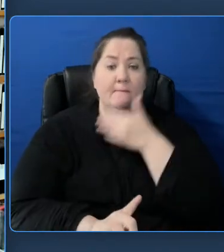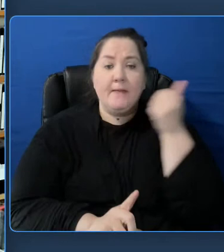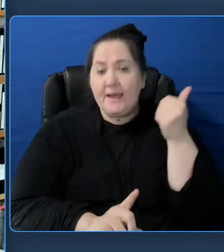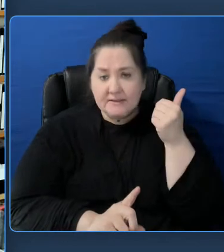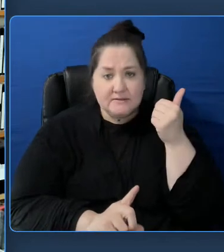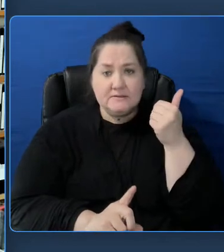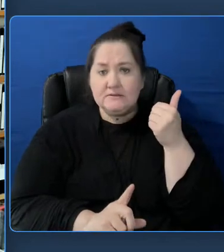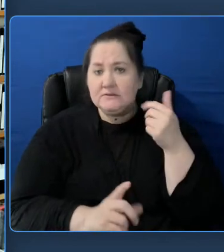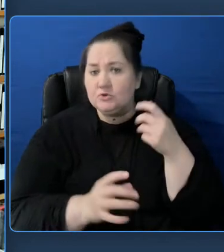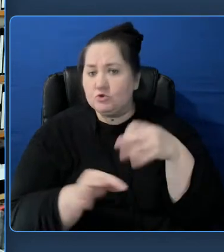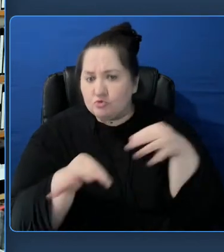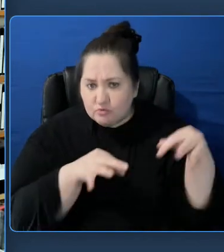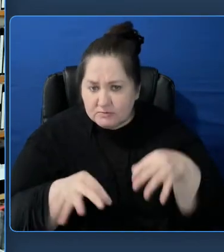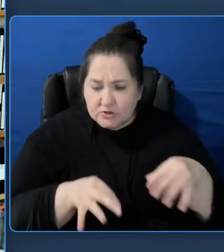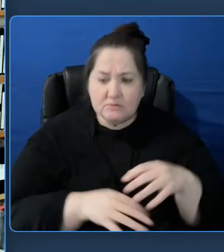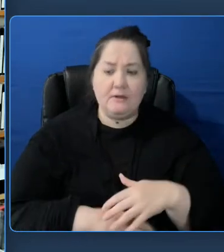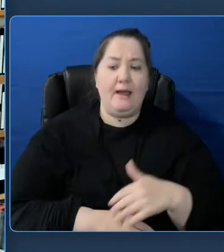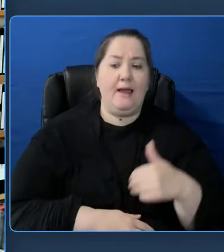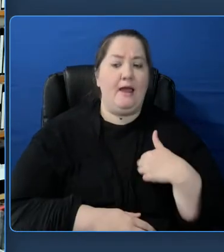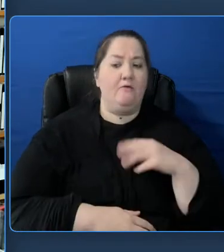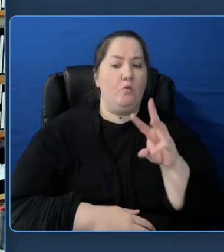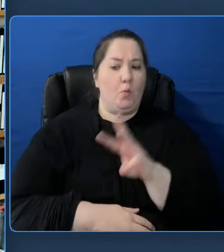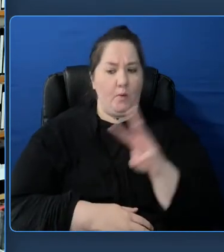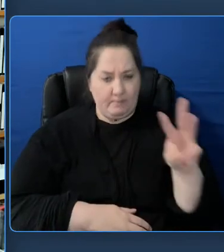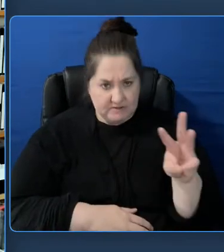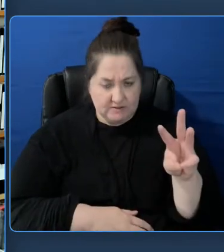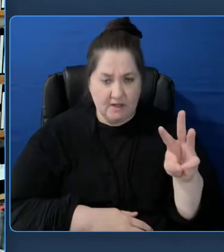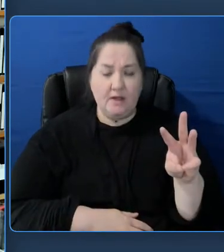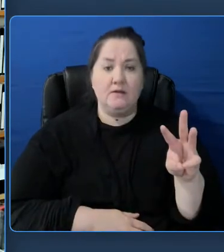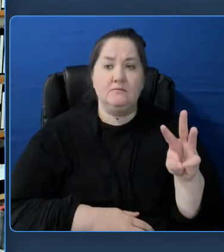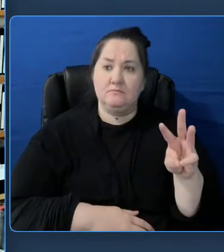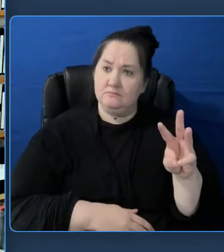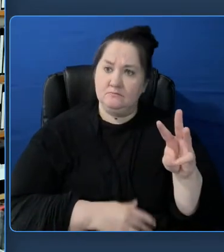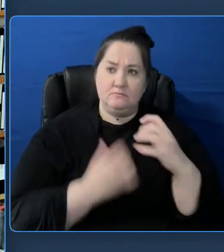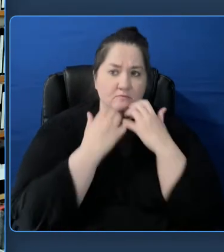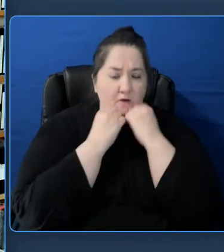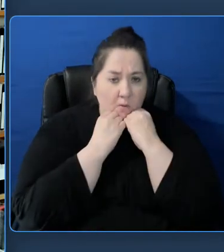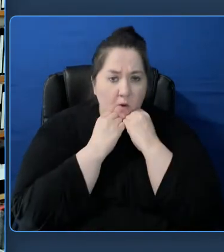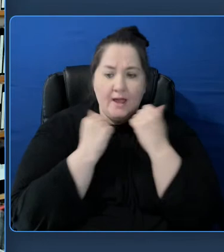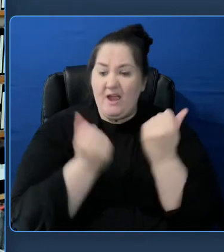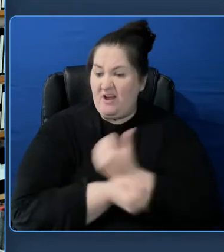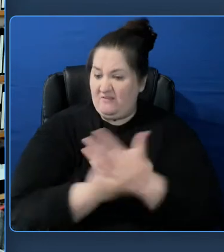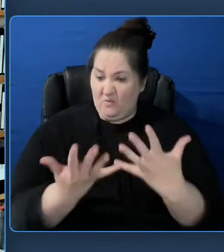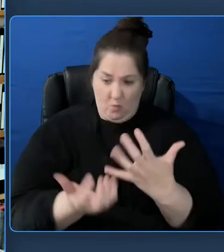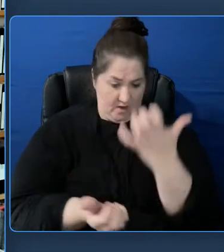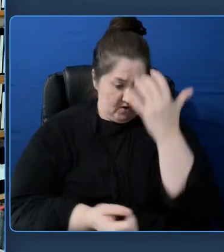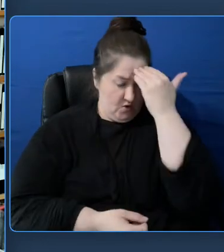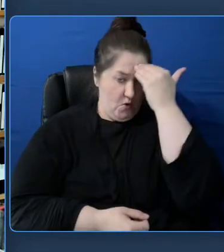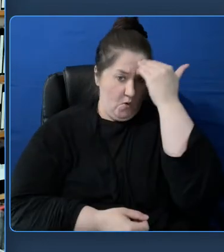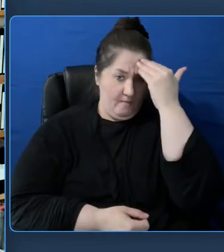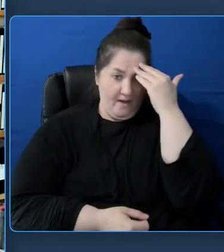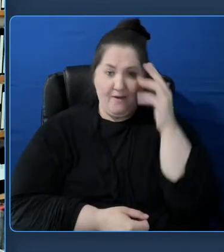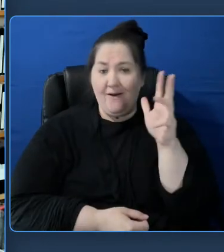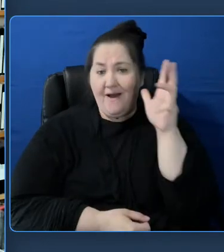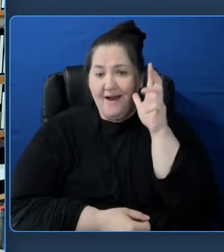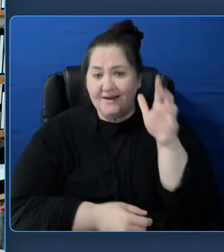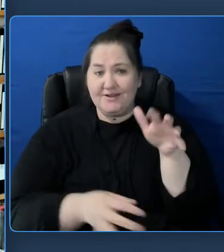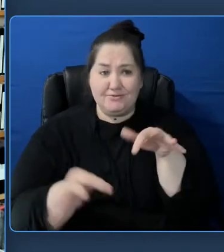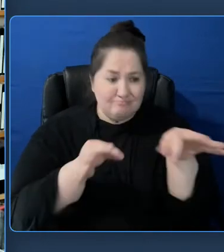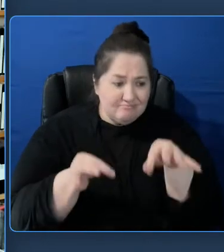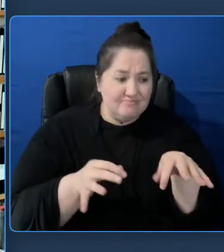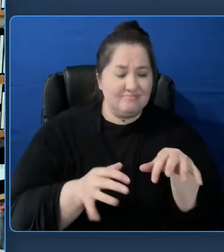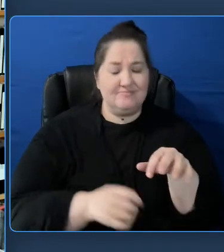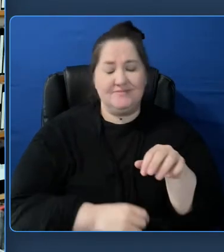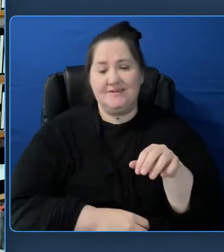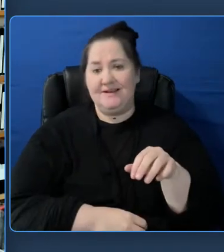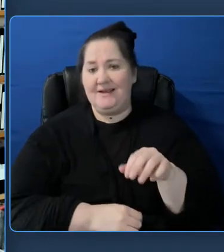description. We have a website that is extremely valuable. Everything you want to know about audio description and where it is and how